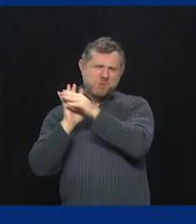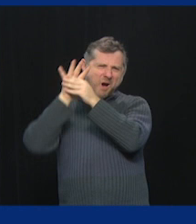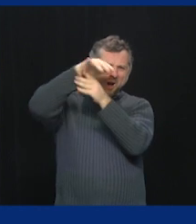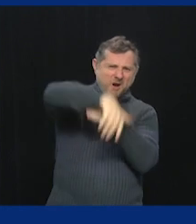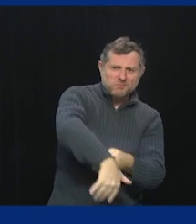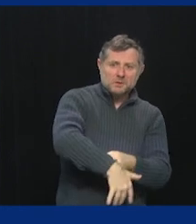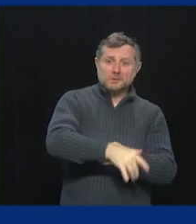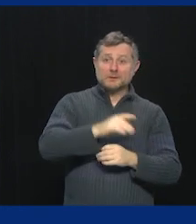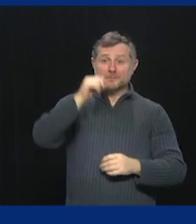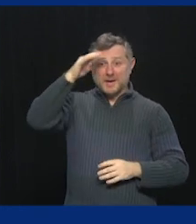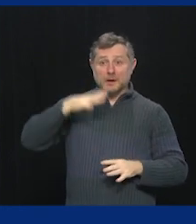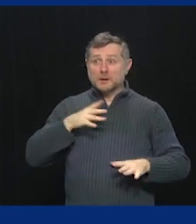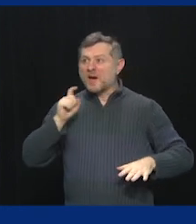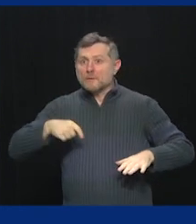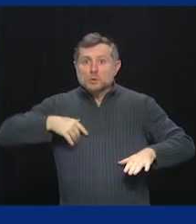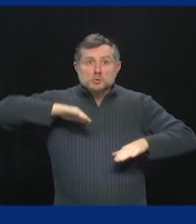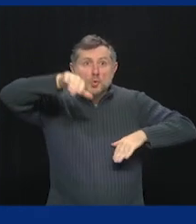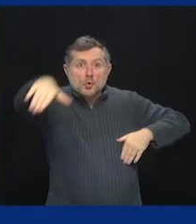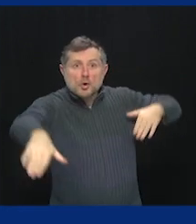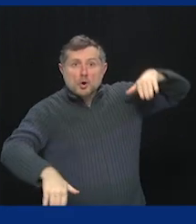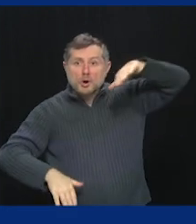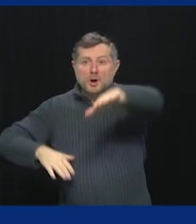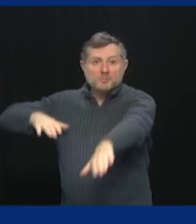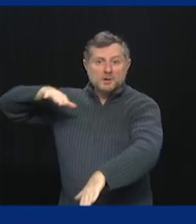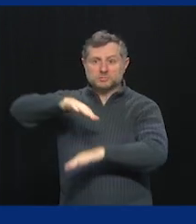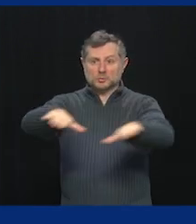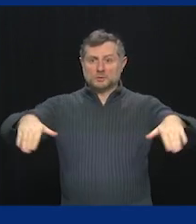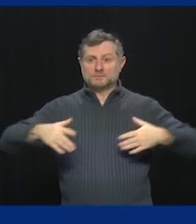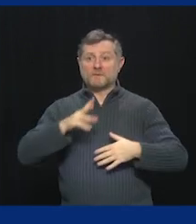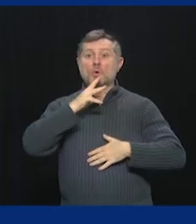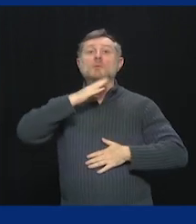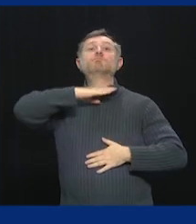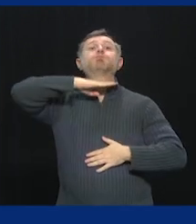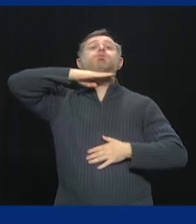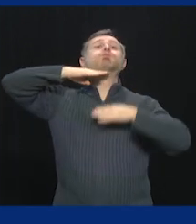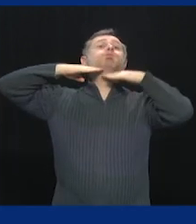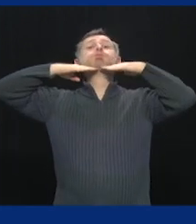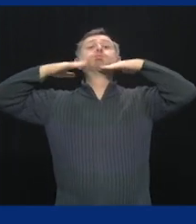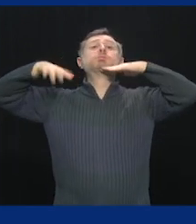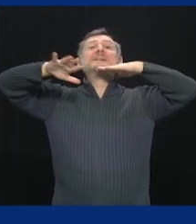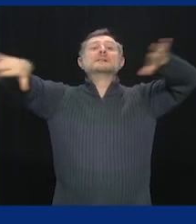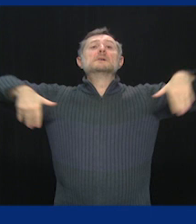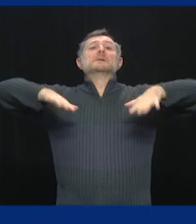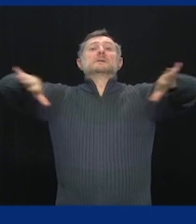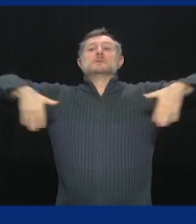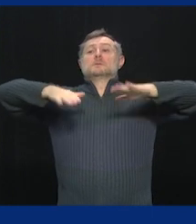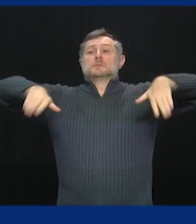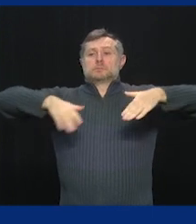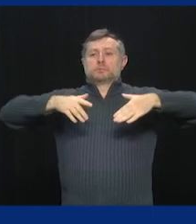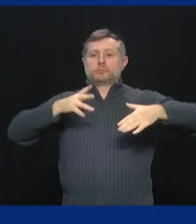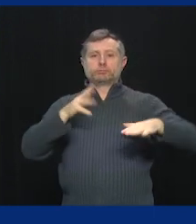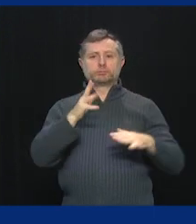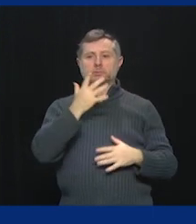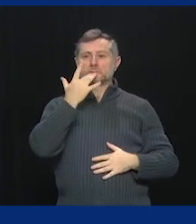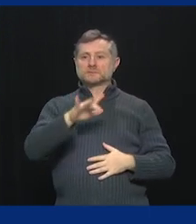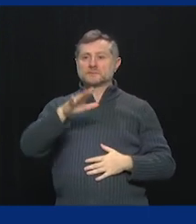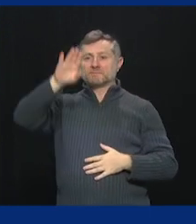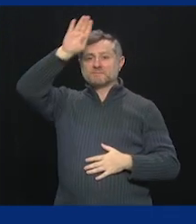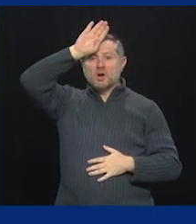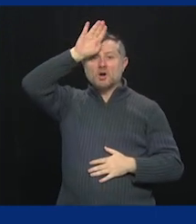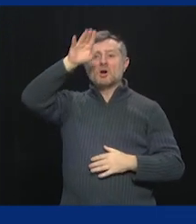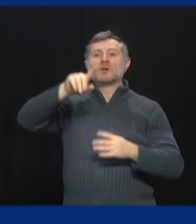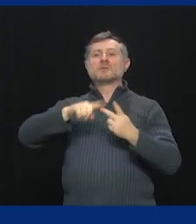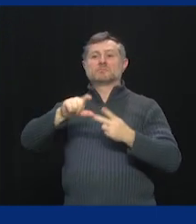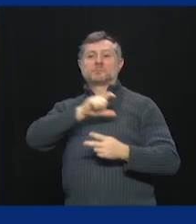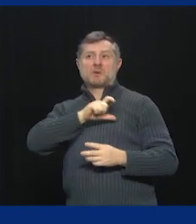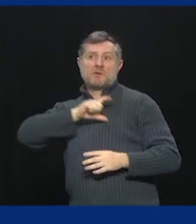the water got up over his neck. And this is a person a lot taller than I am. Literally, our first responders banged down the window, reached in and grabbed him and